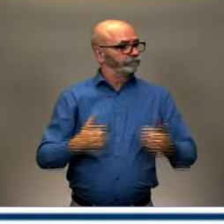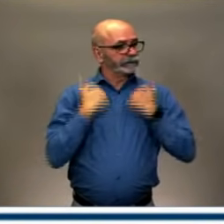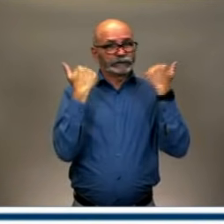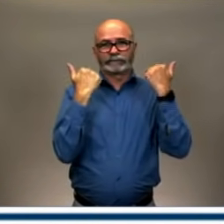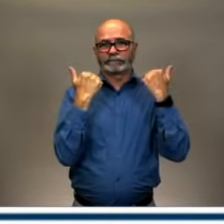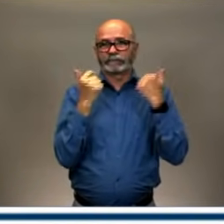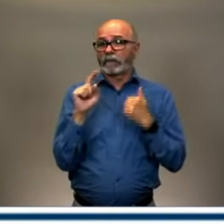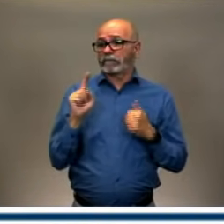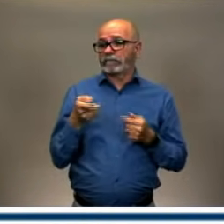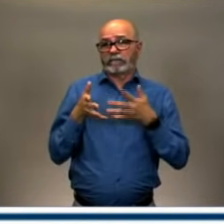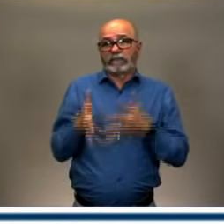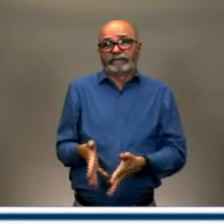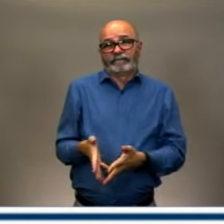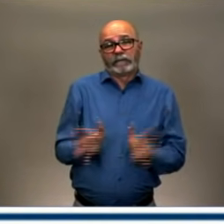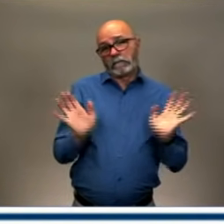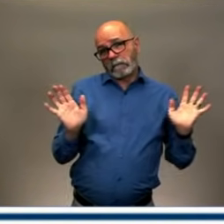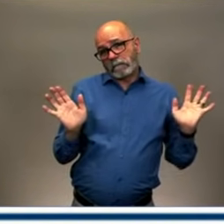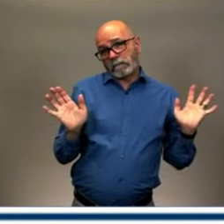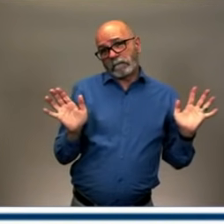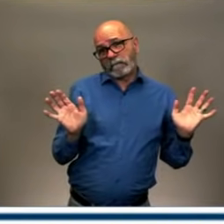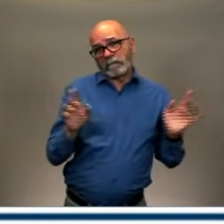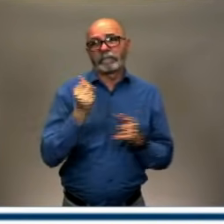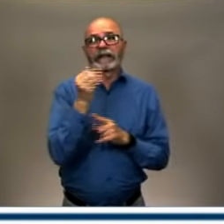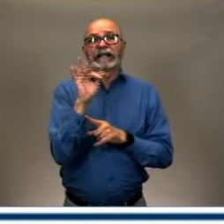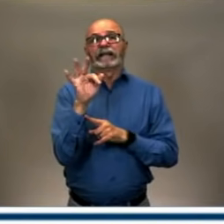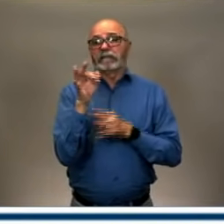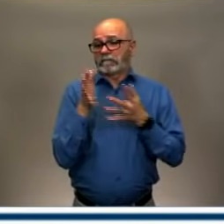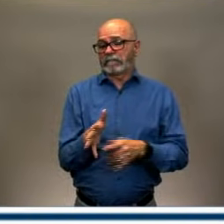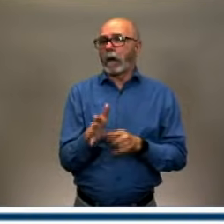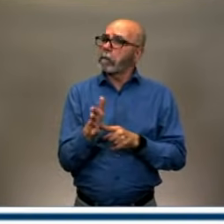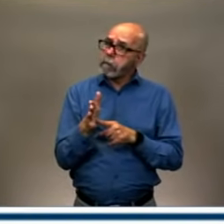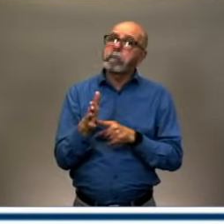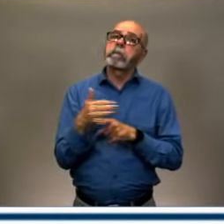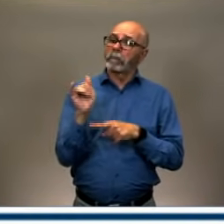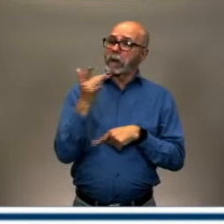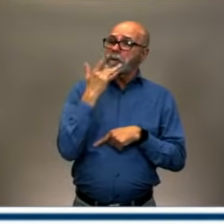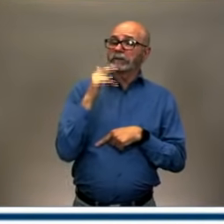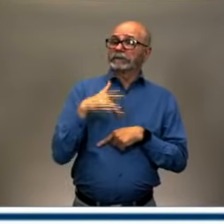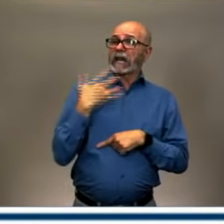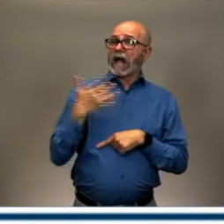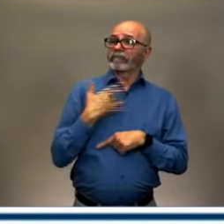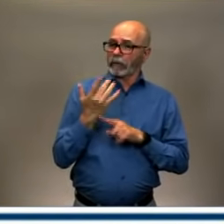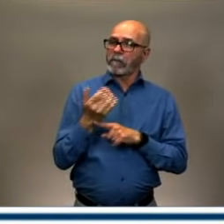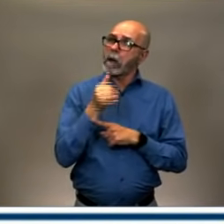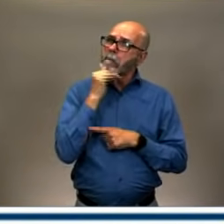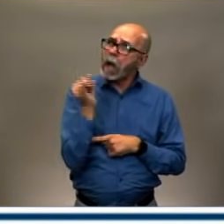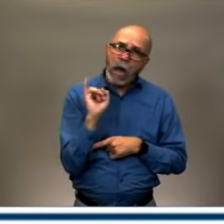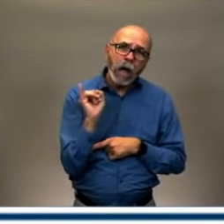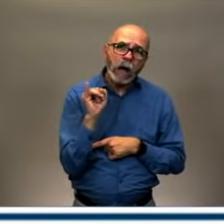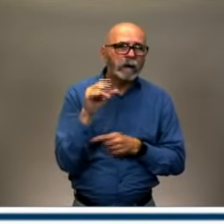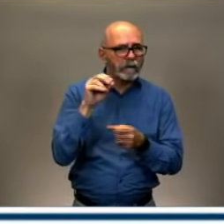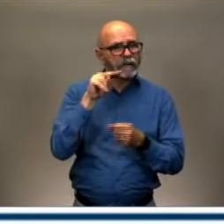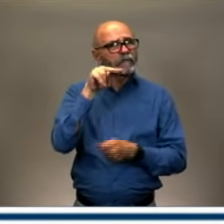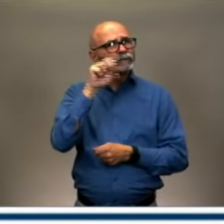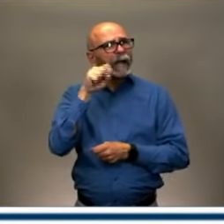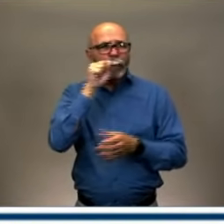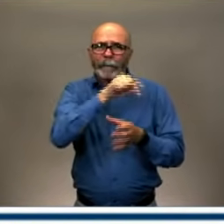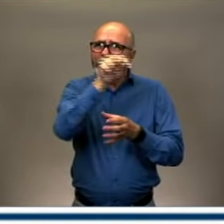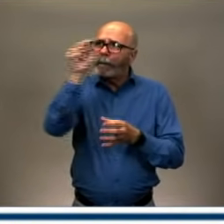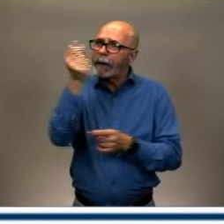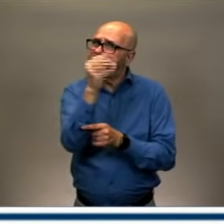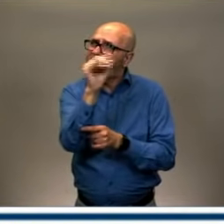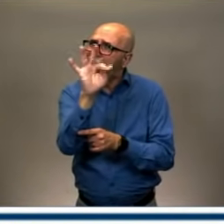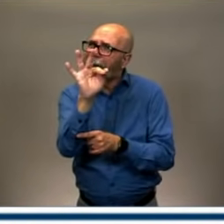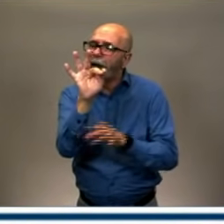resolved. That leaves 19 active cases across all 4 health zones. And we are fortunate that we have nobody at this point